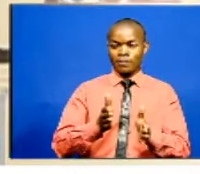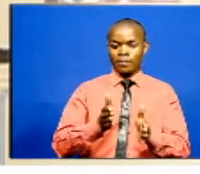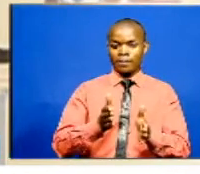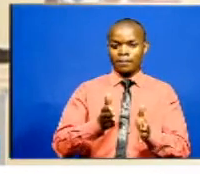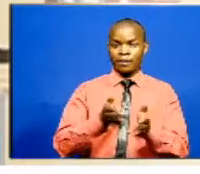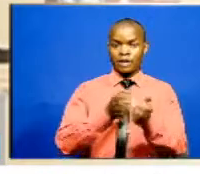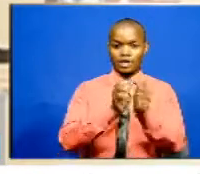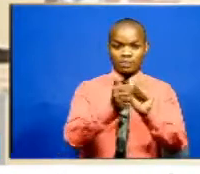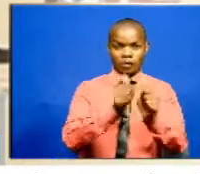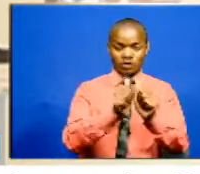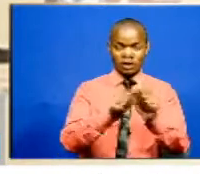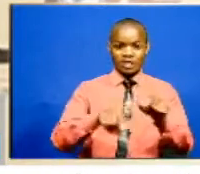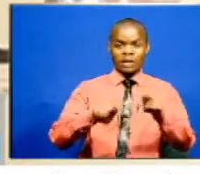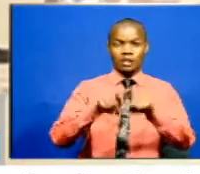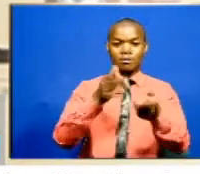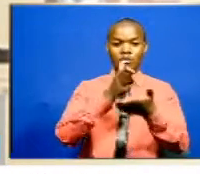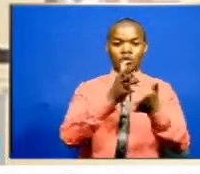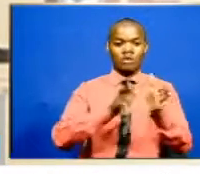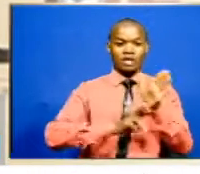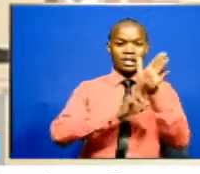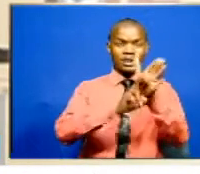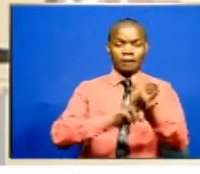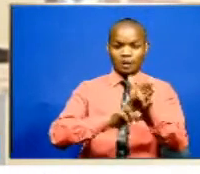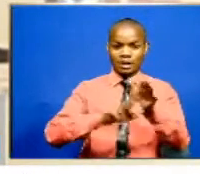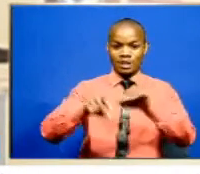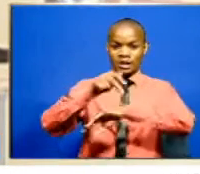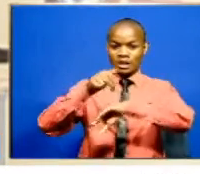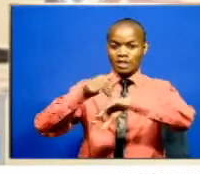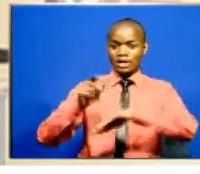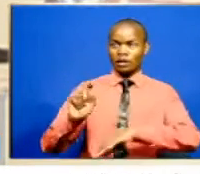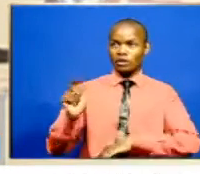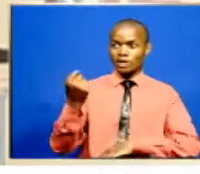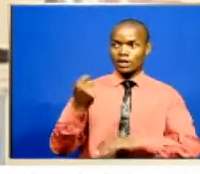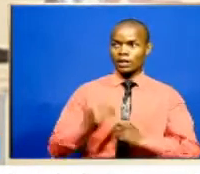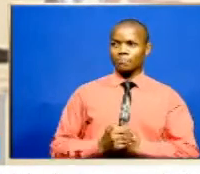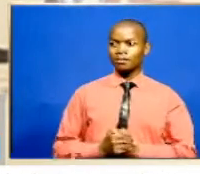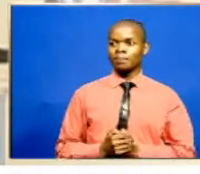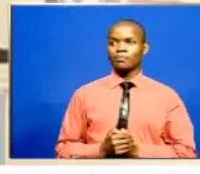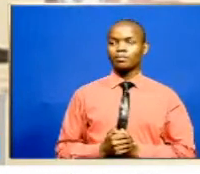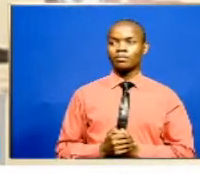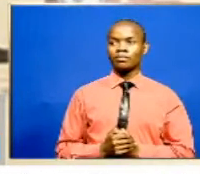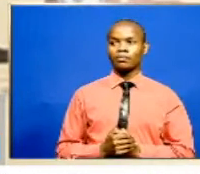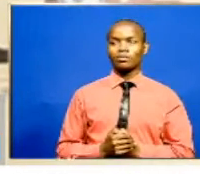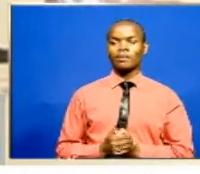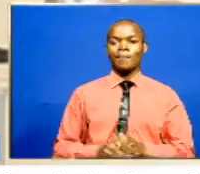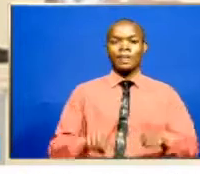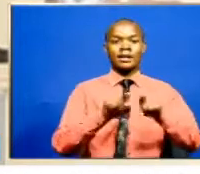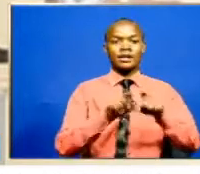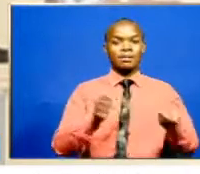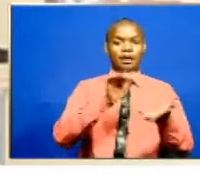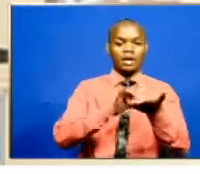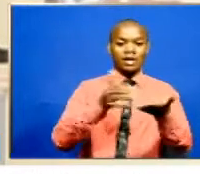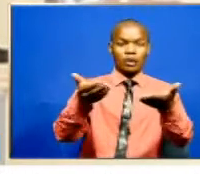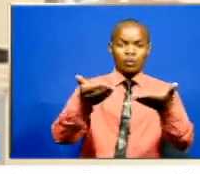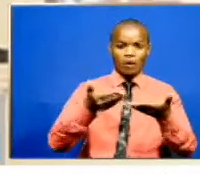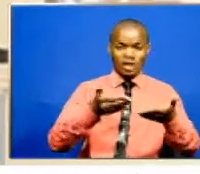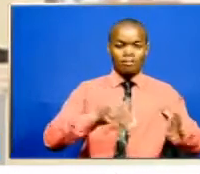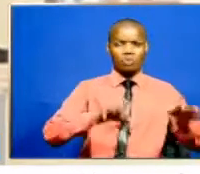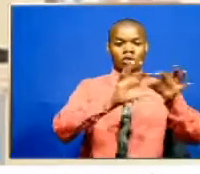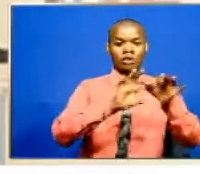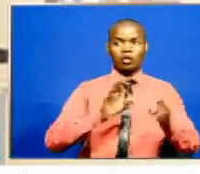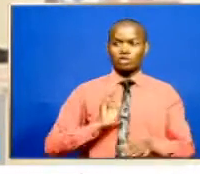and beautiful nation of Kenya. I once again welcome you to join us,